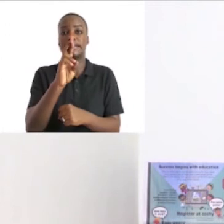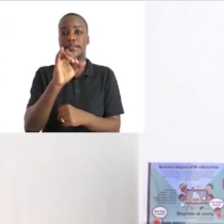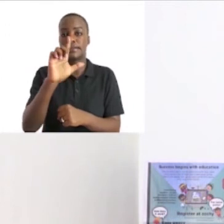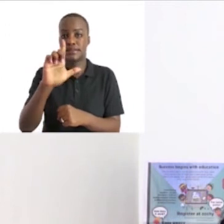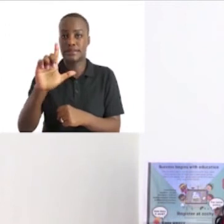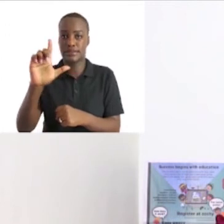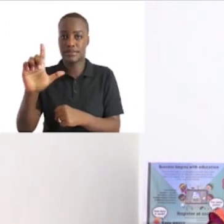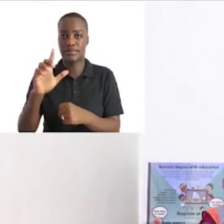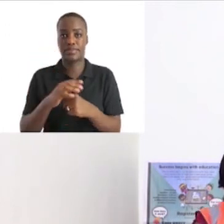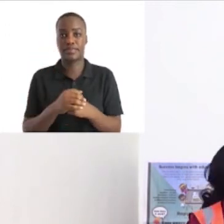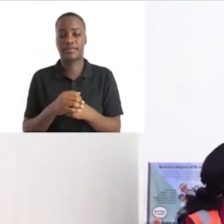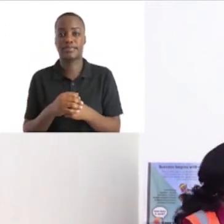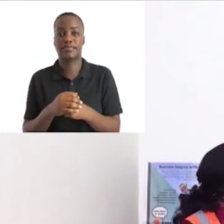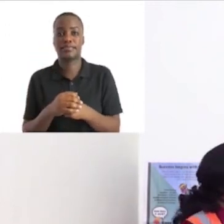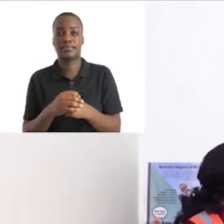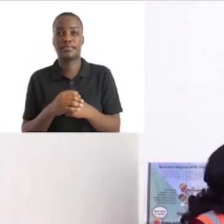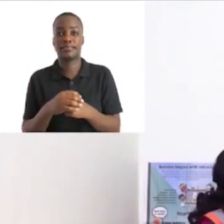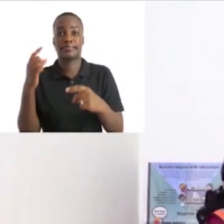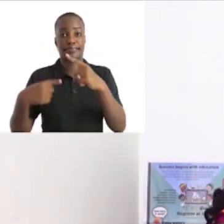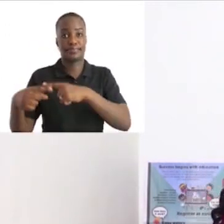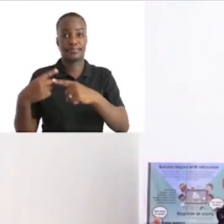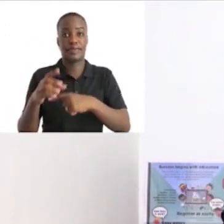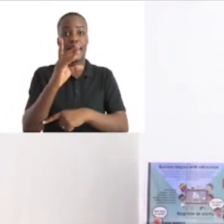Drill. Very good. One more time.